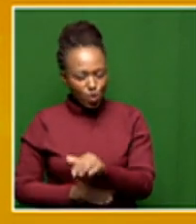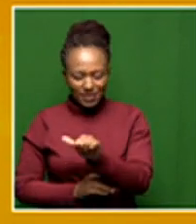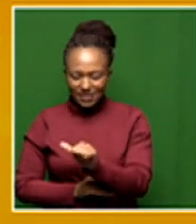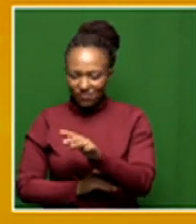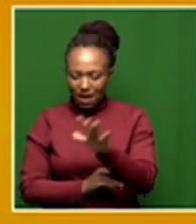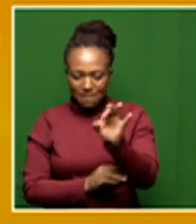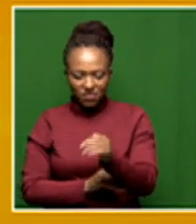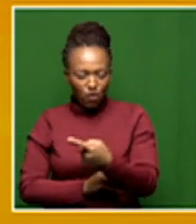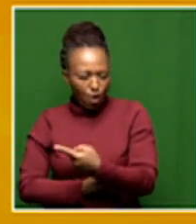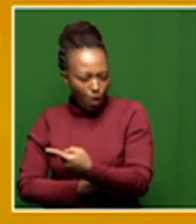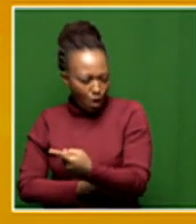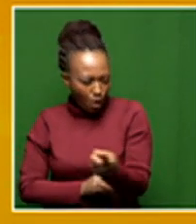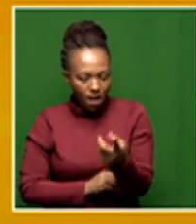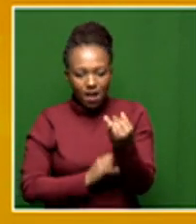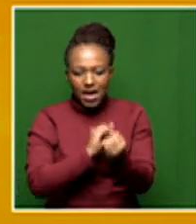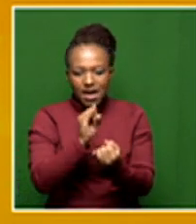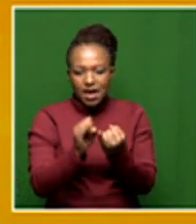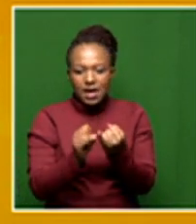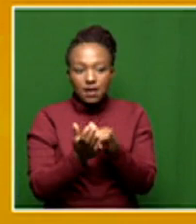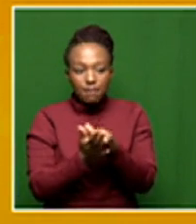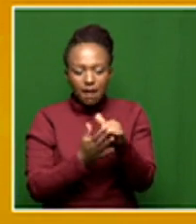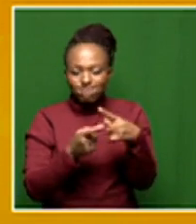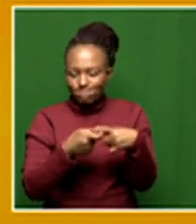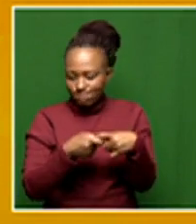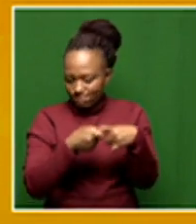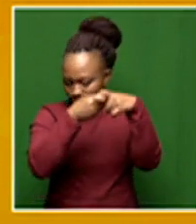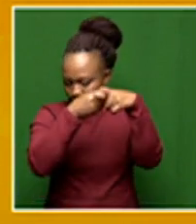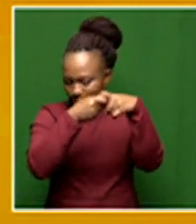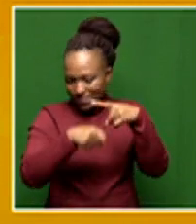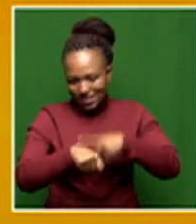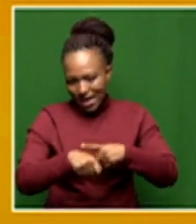65% of all airlines were grounded over this time. Frightening. Really is frightening.